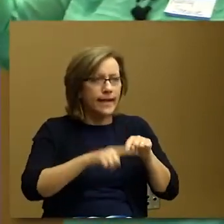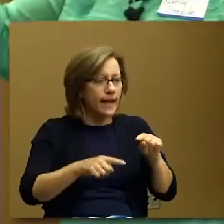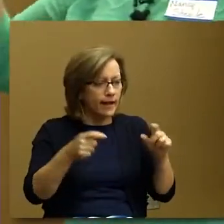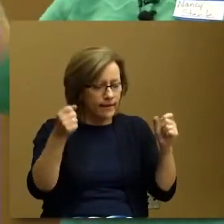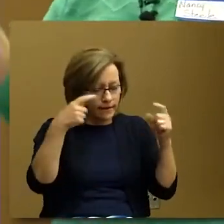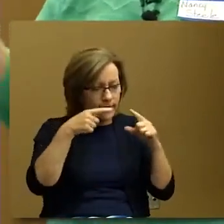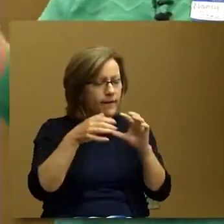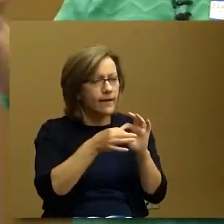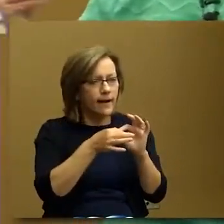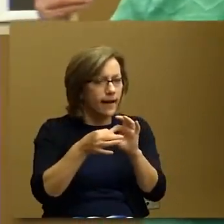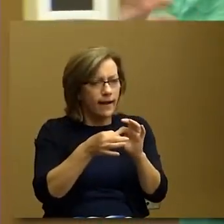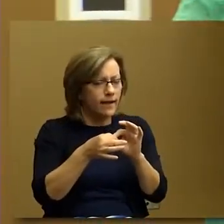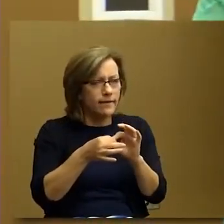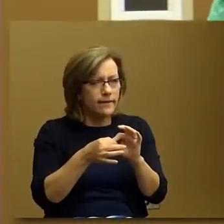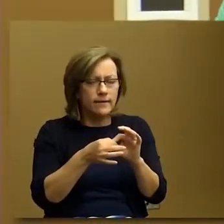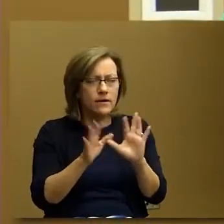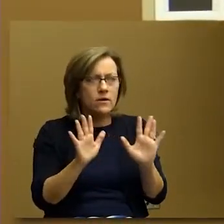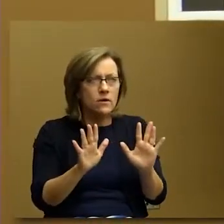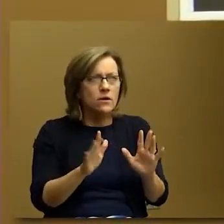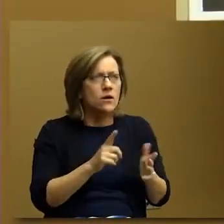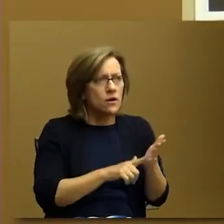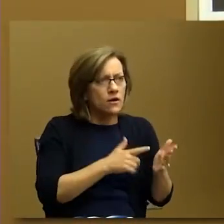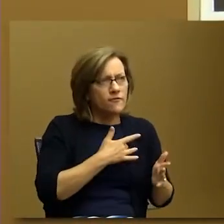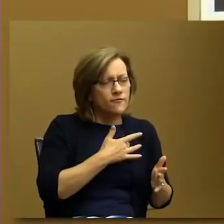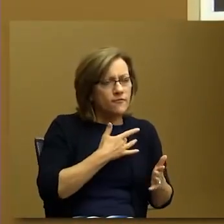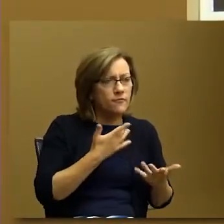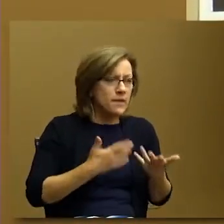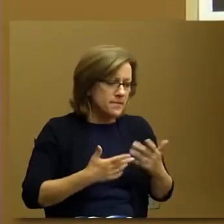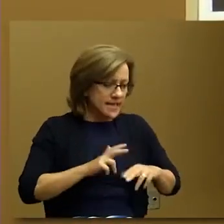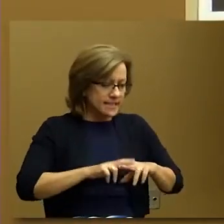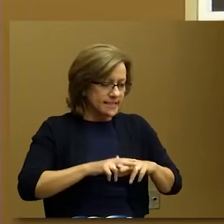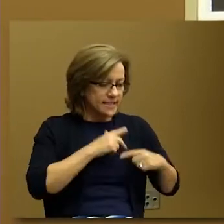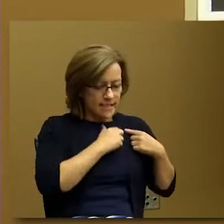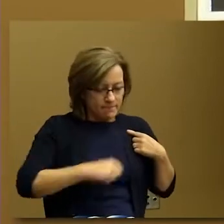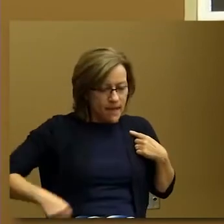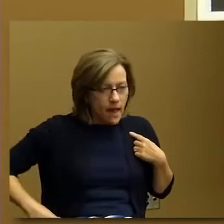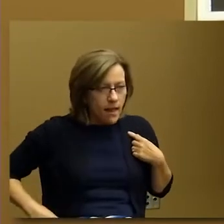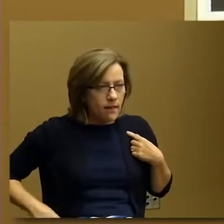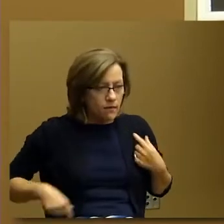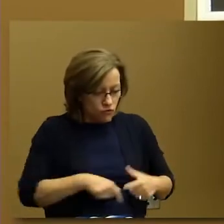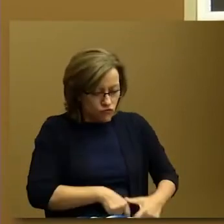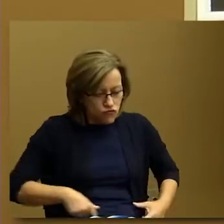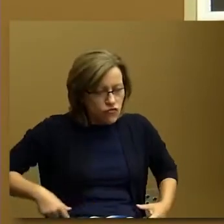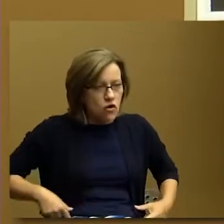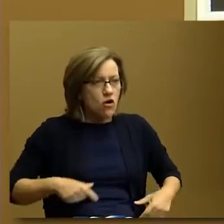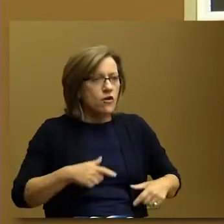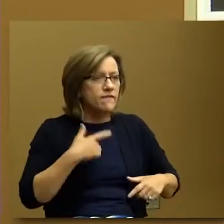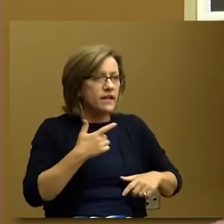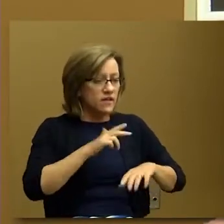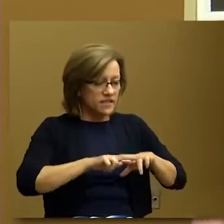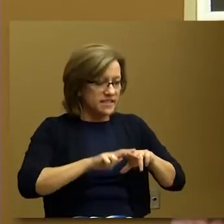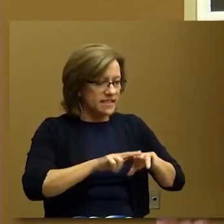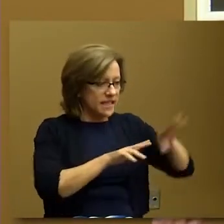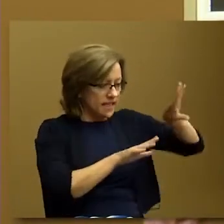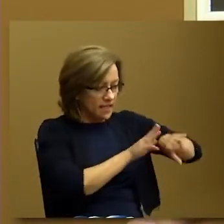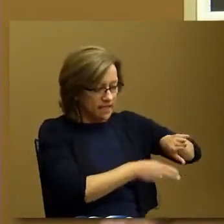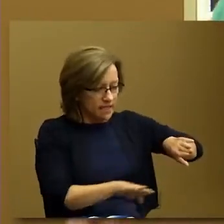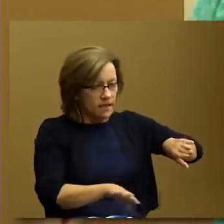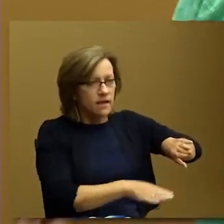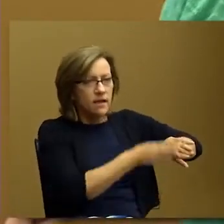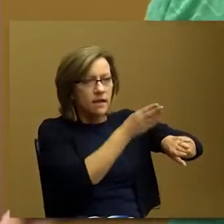okay, what is it that they feel? Do they feel a seat belt? Do they feel the leather on the seat or whatever that stuff is?